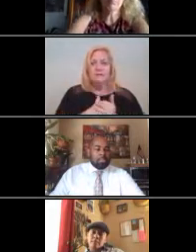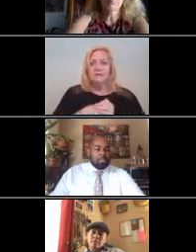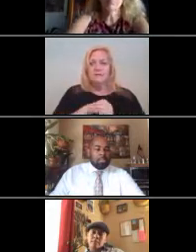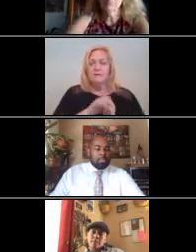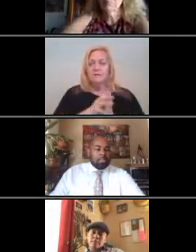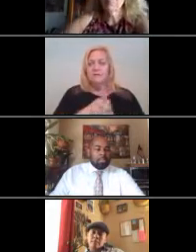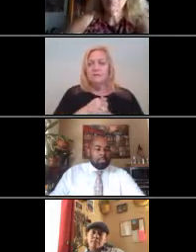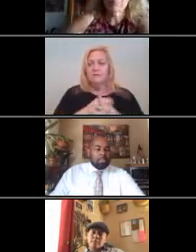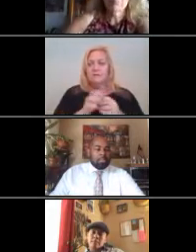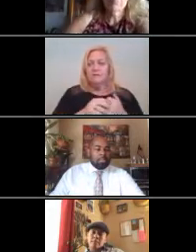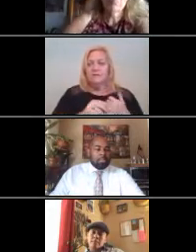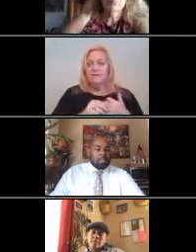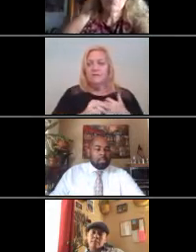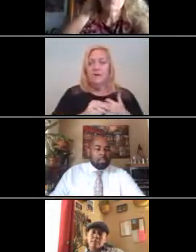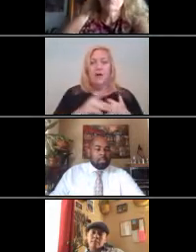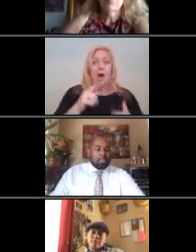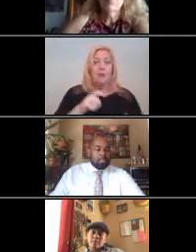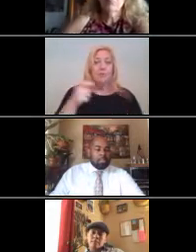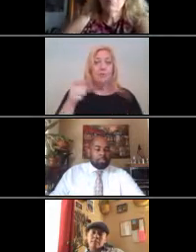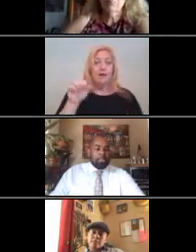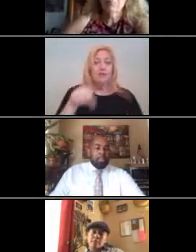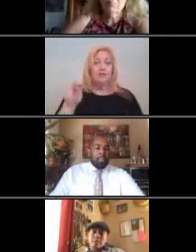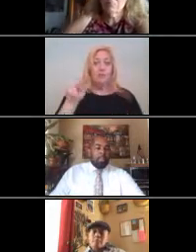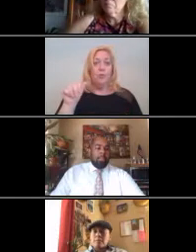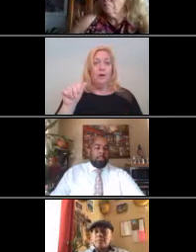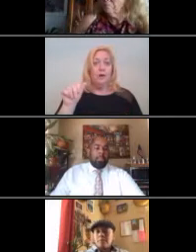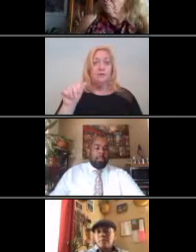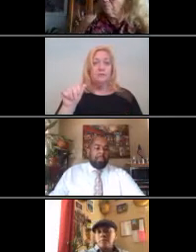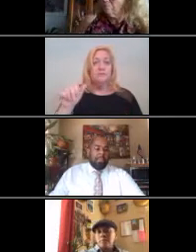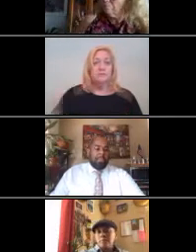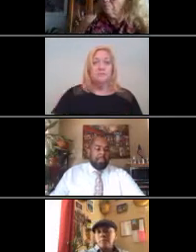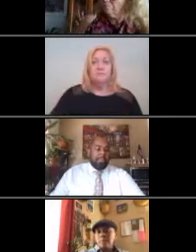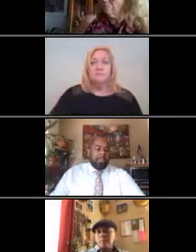Okay, with that, I will turn it back to Sequoia.